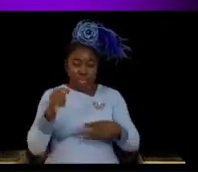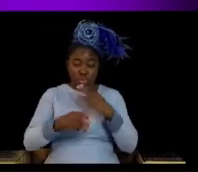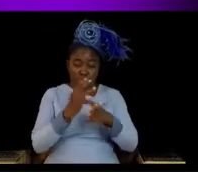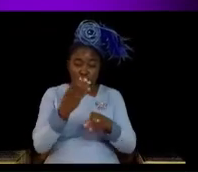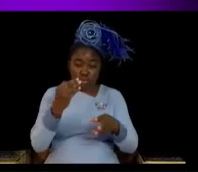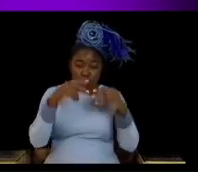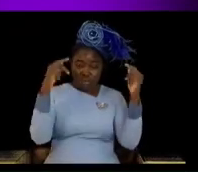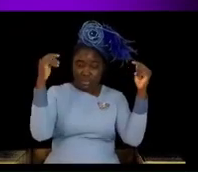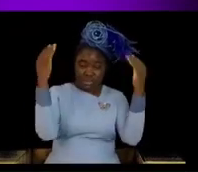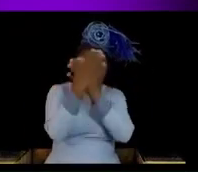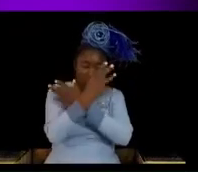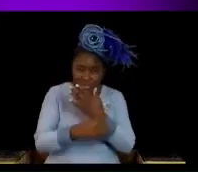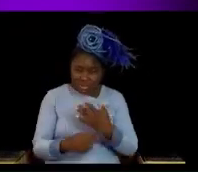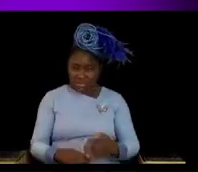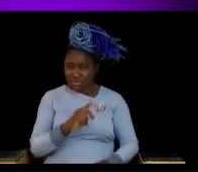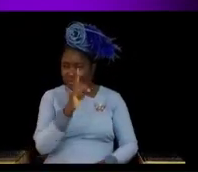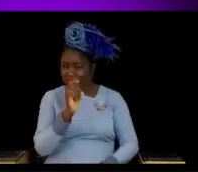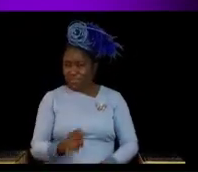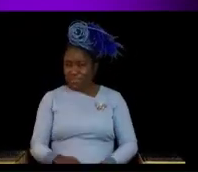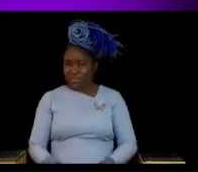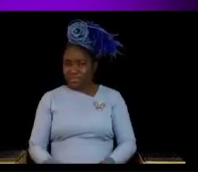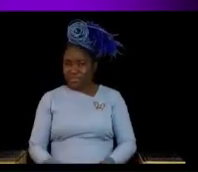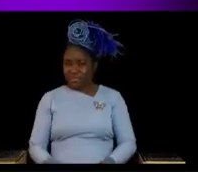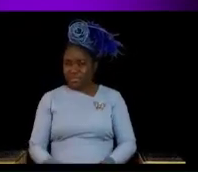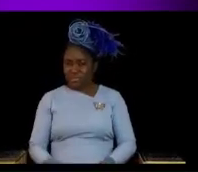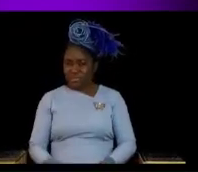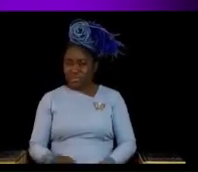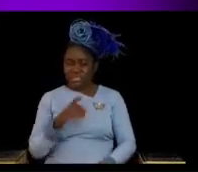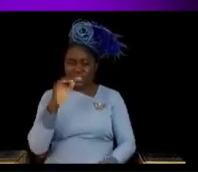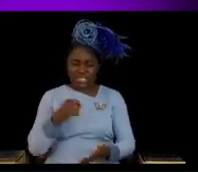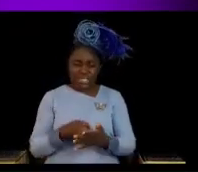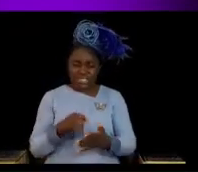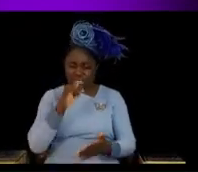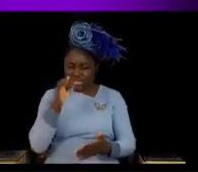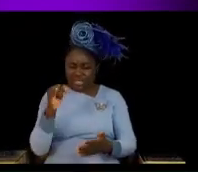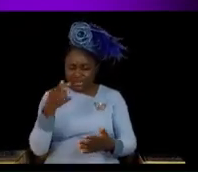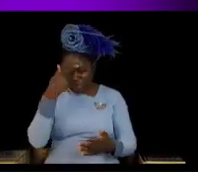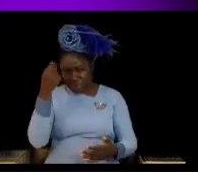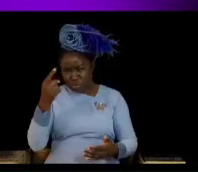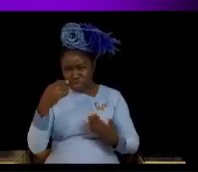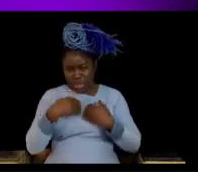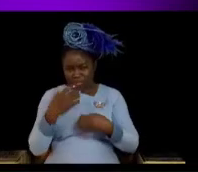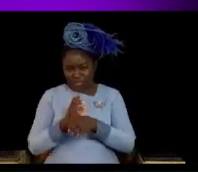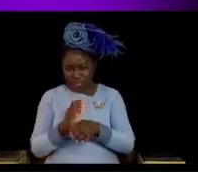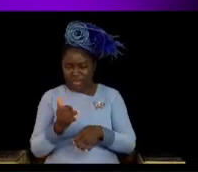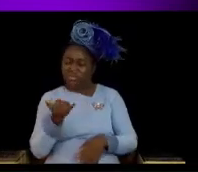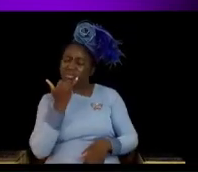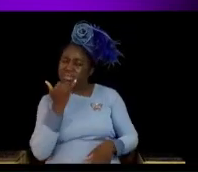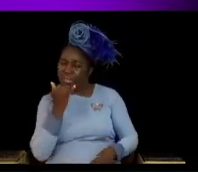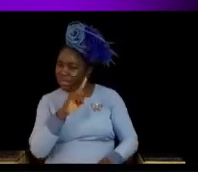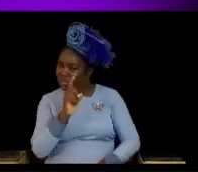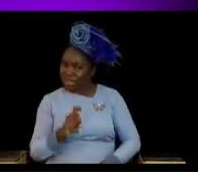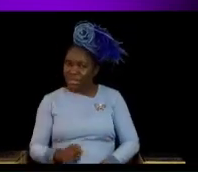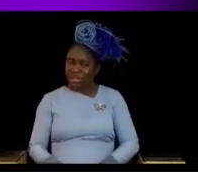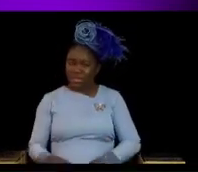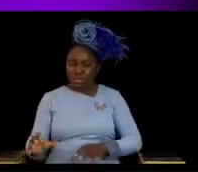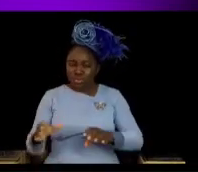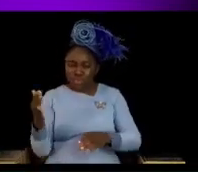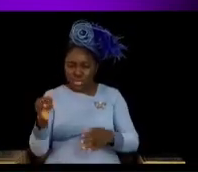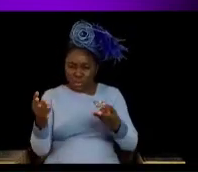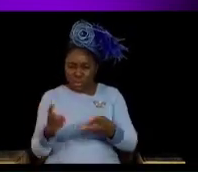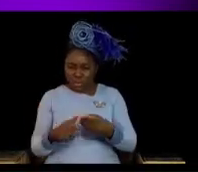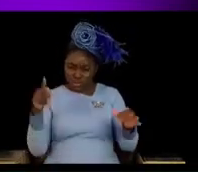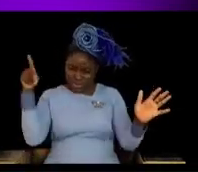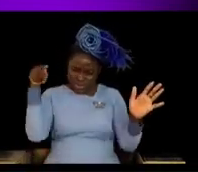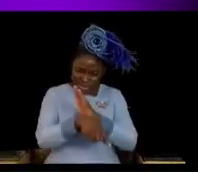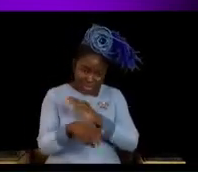What do they really want to achieve? Do they really want to kill the person? Or they just want to make